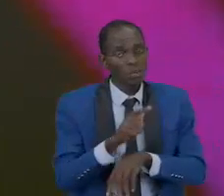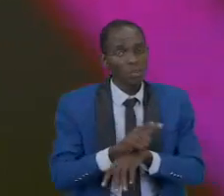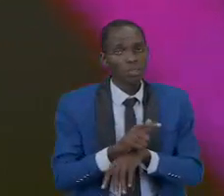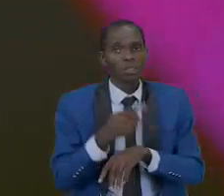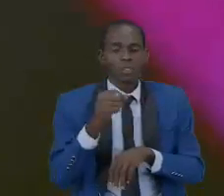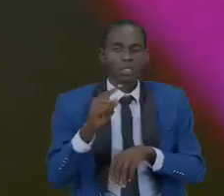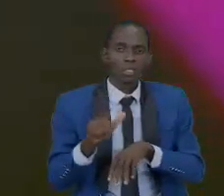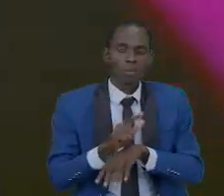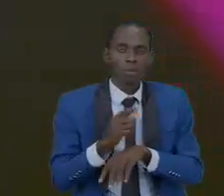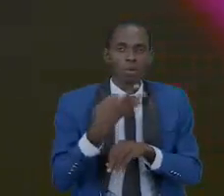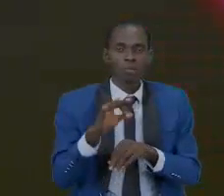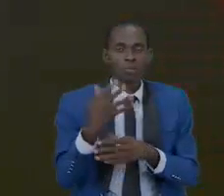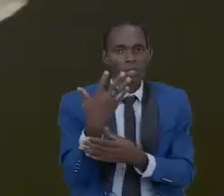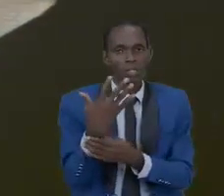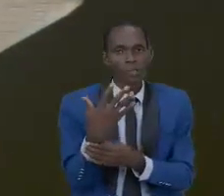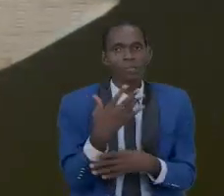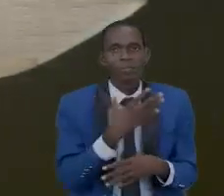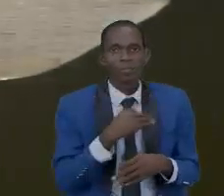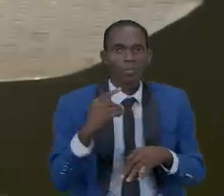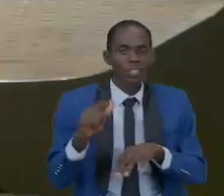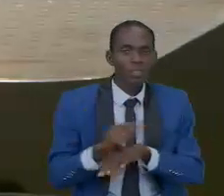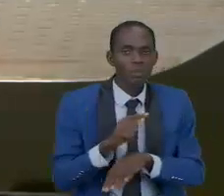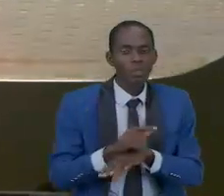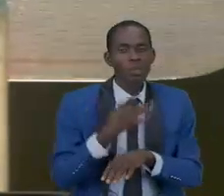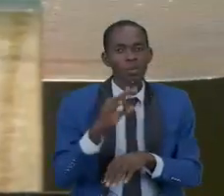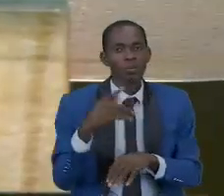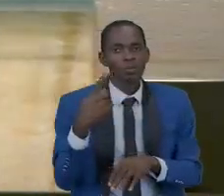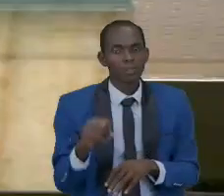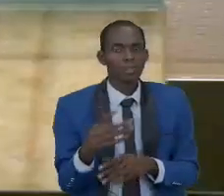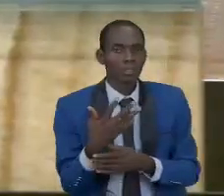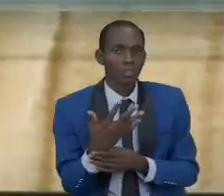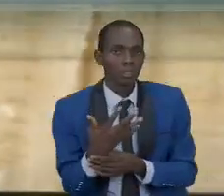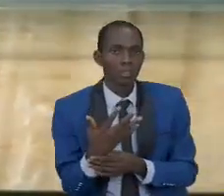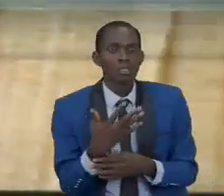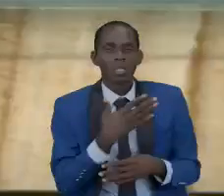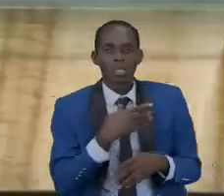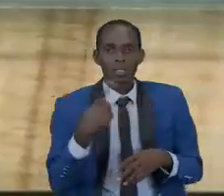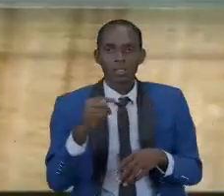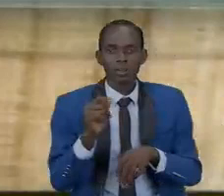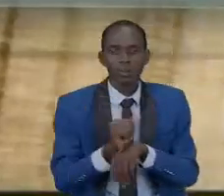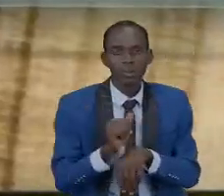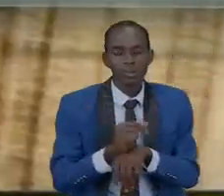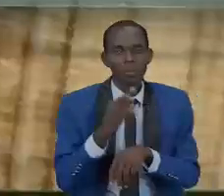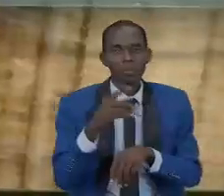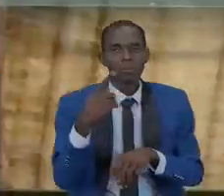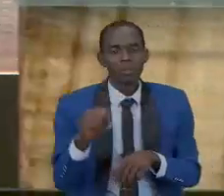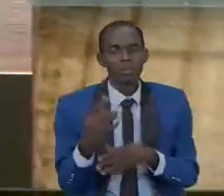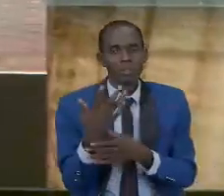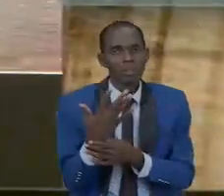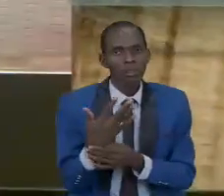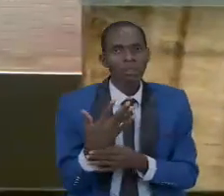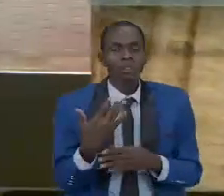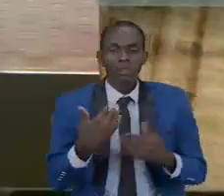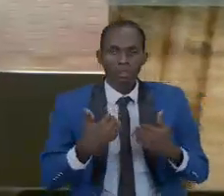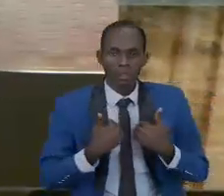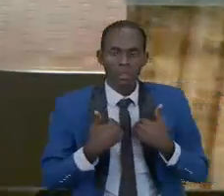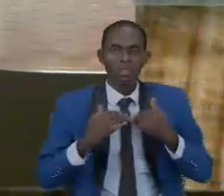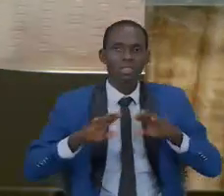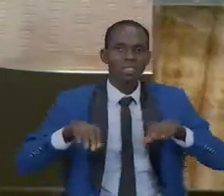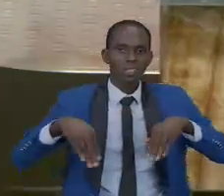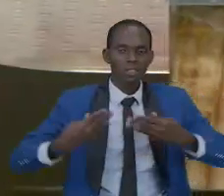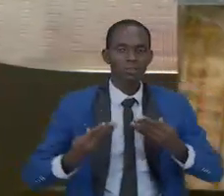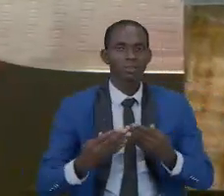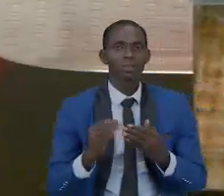of his son and the labor of his science and the work of his son at giving him